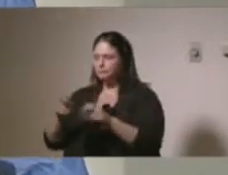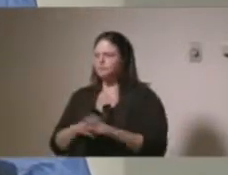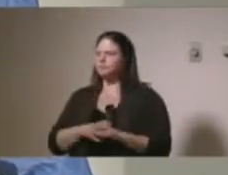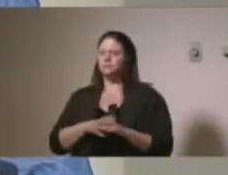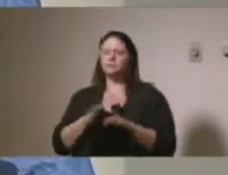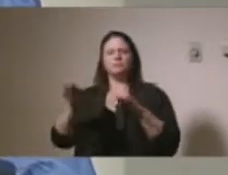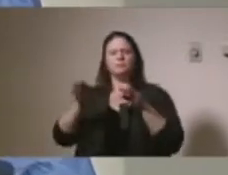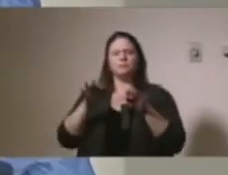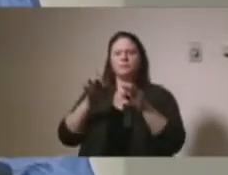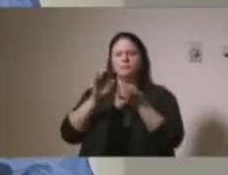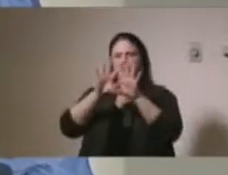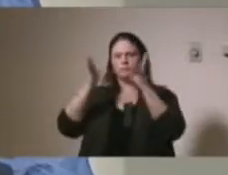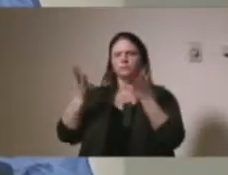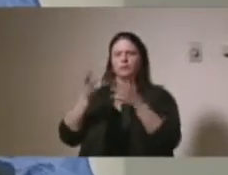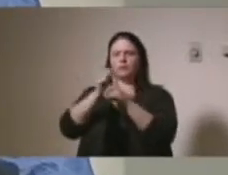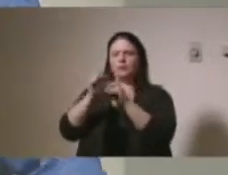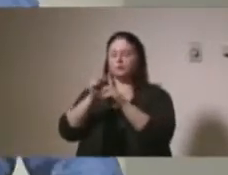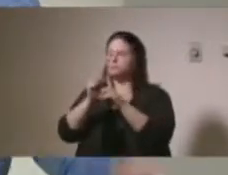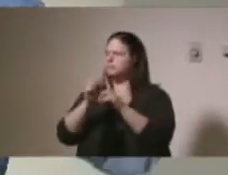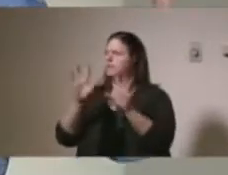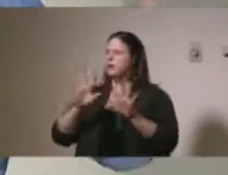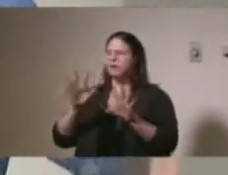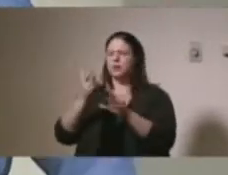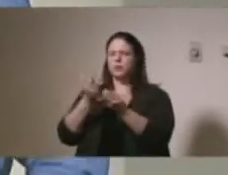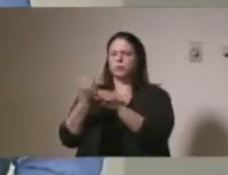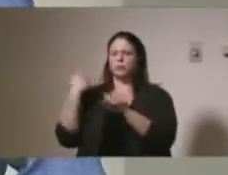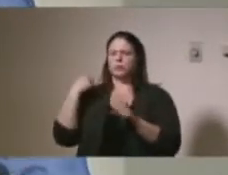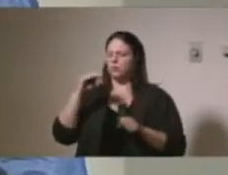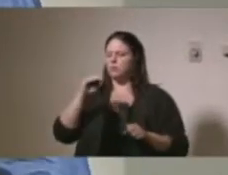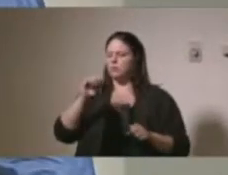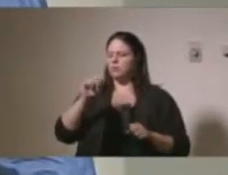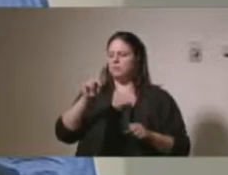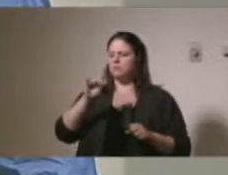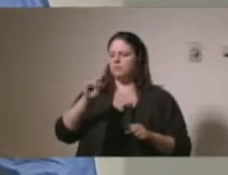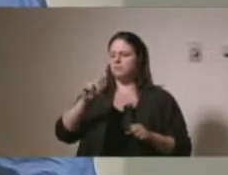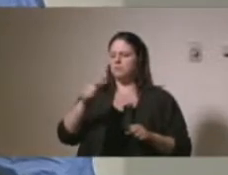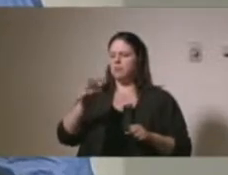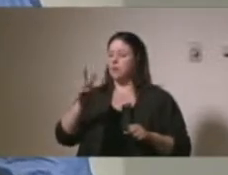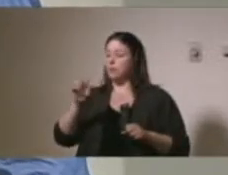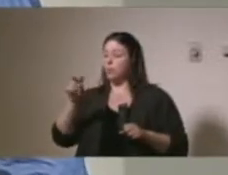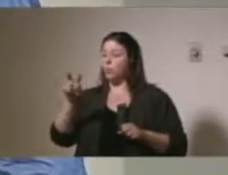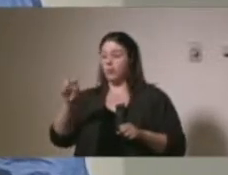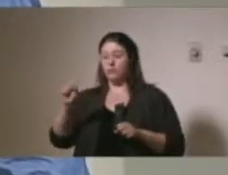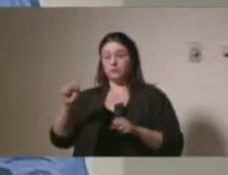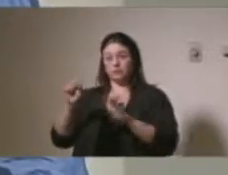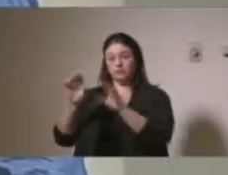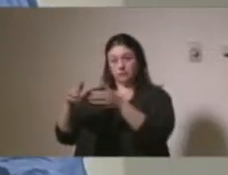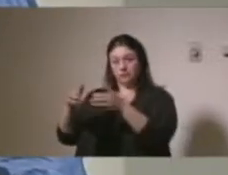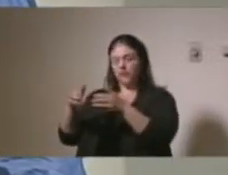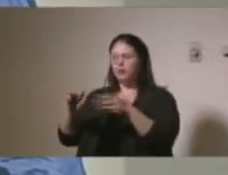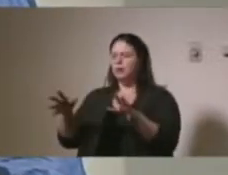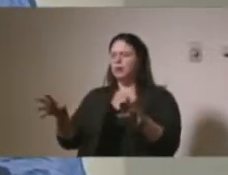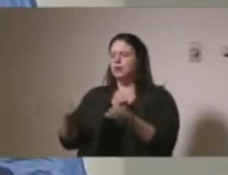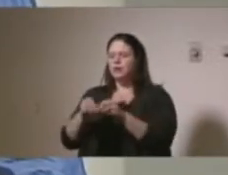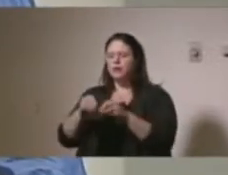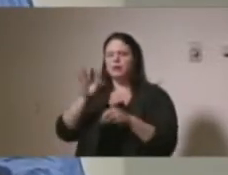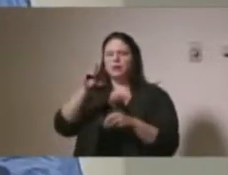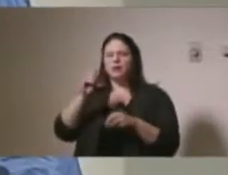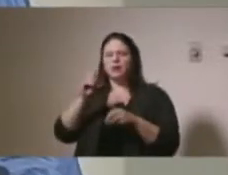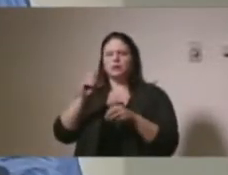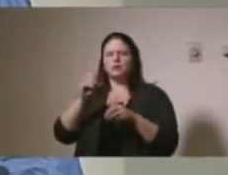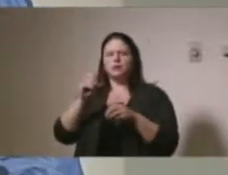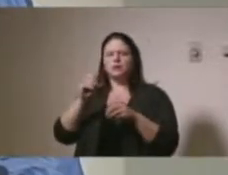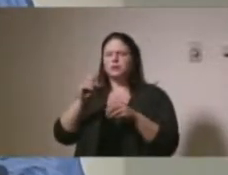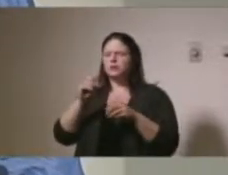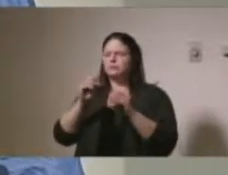About 2 years ago, Start Making Waves, or Making Waves, started off with about 90 movement organizers, strategic